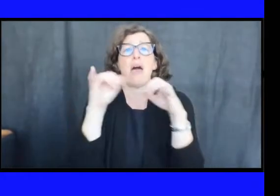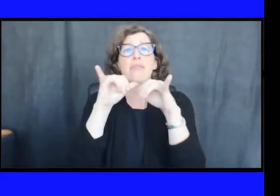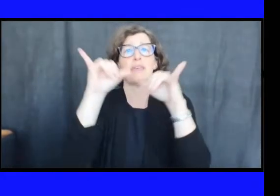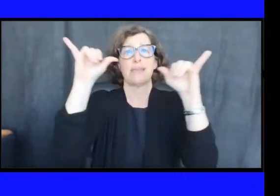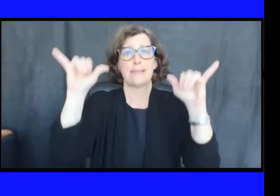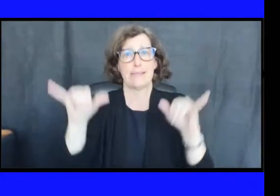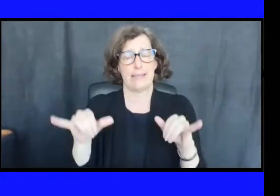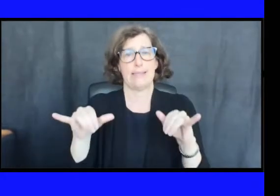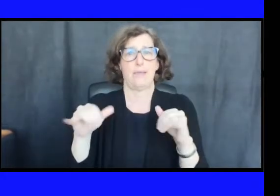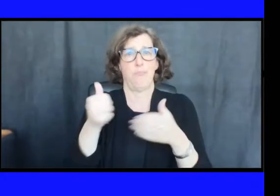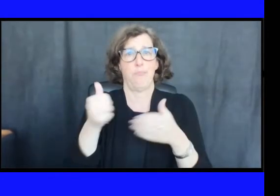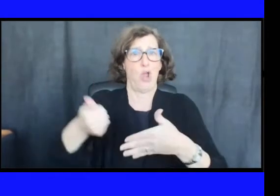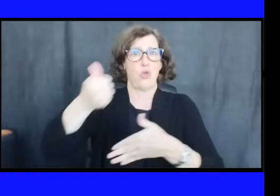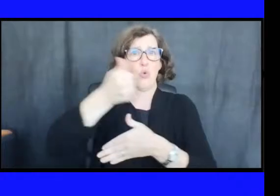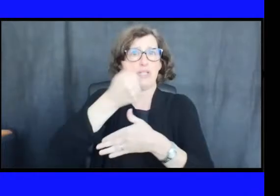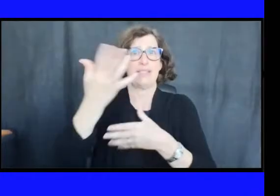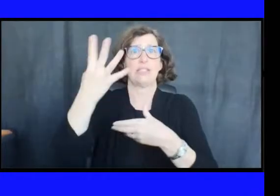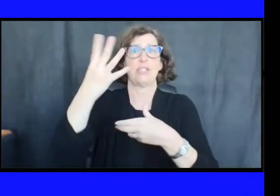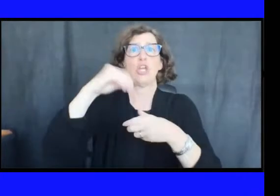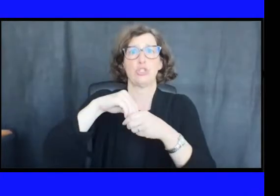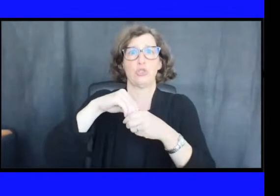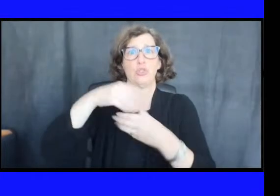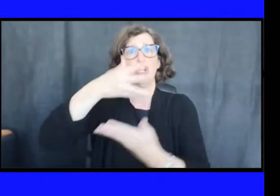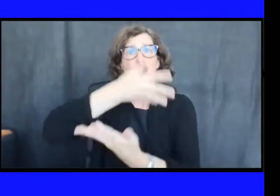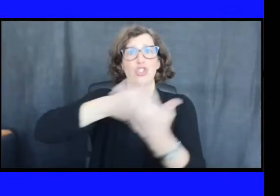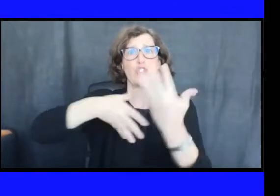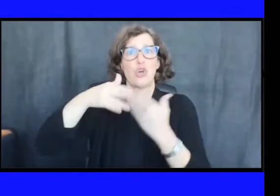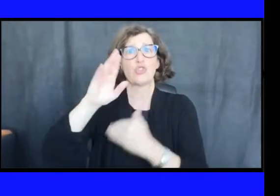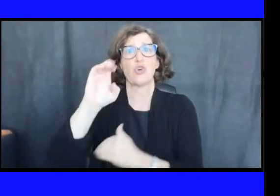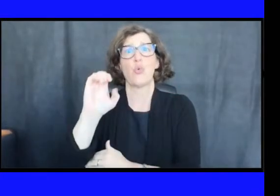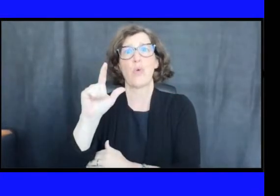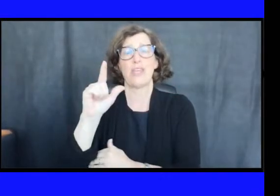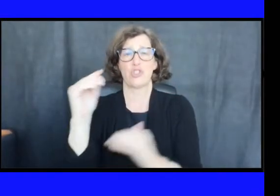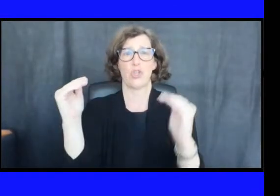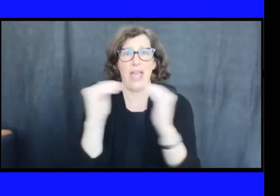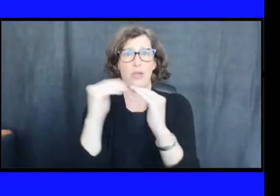spend. Next slide, please. I have it. Thank you.